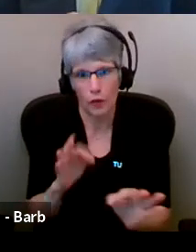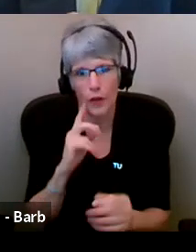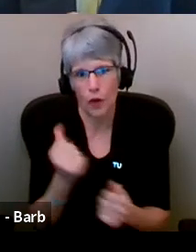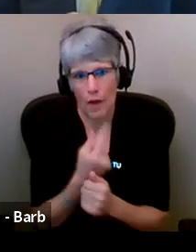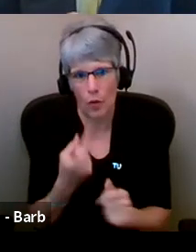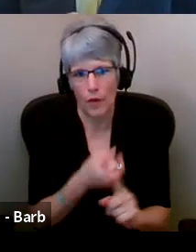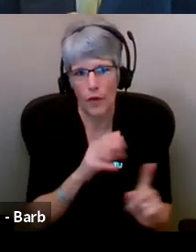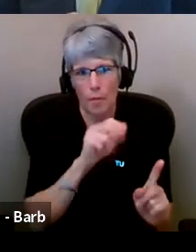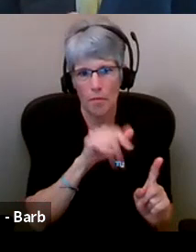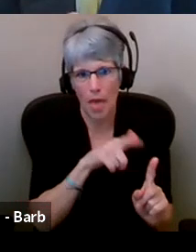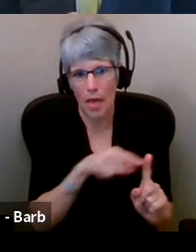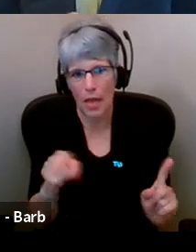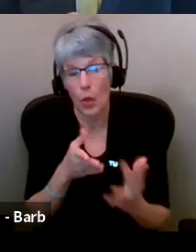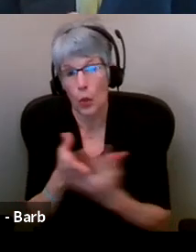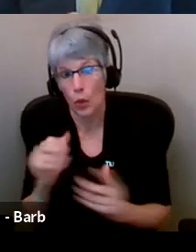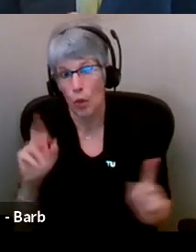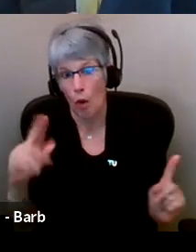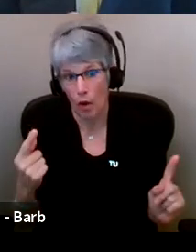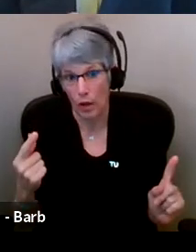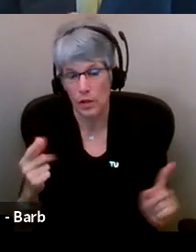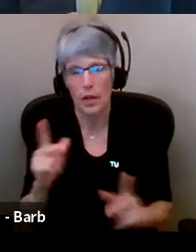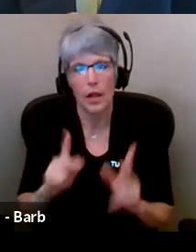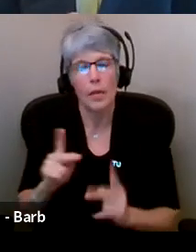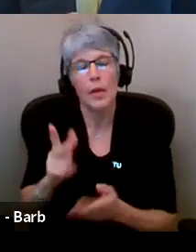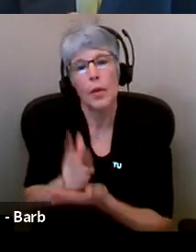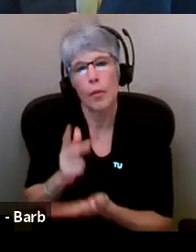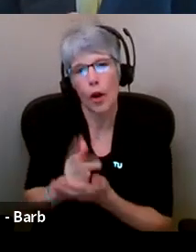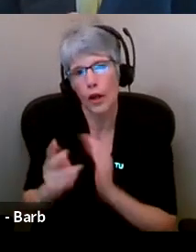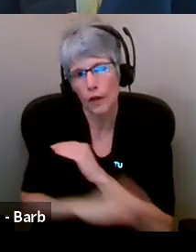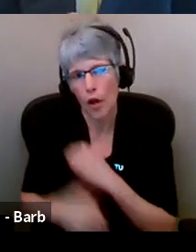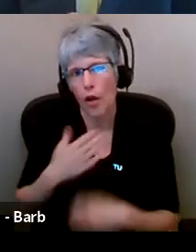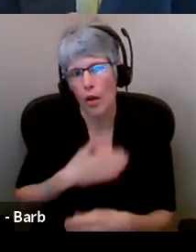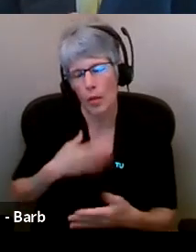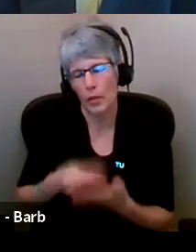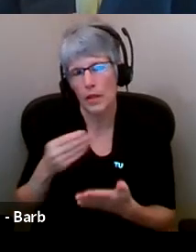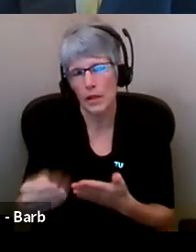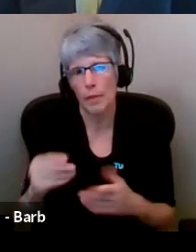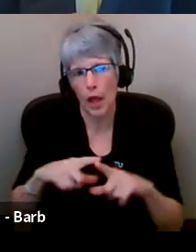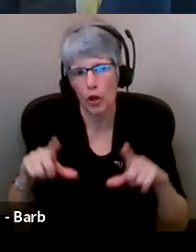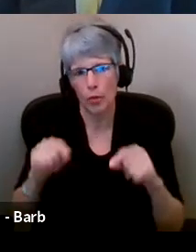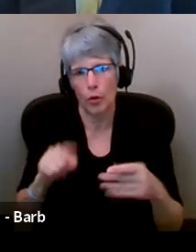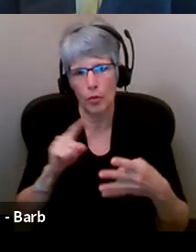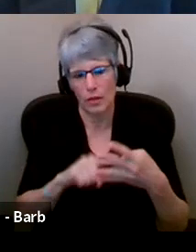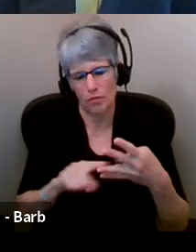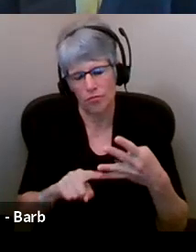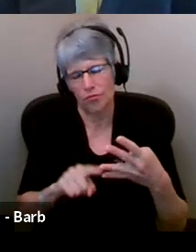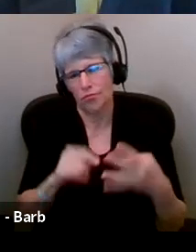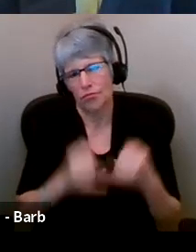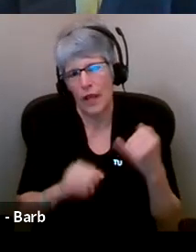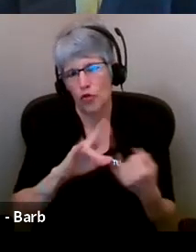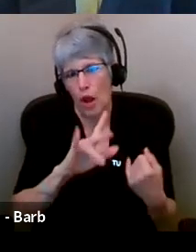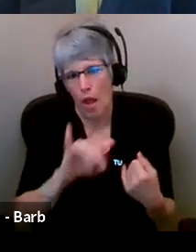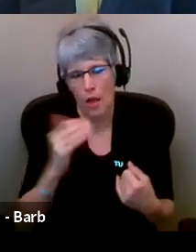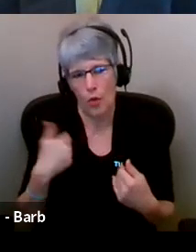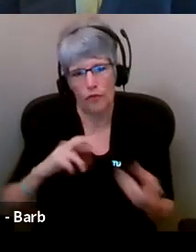from May through August. Again, those who are parking in the fall, I encourage you to get your permits late July so that you have them beginning August